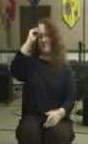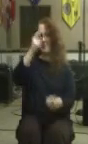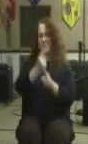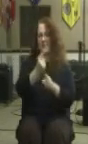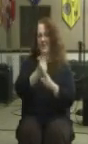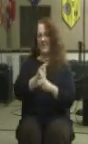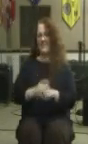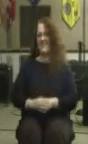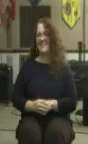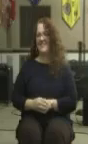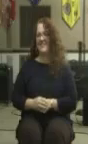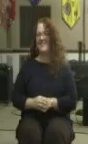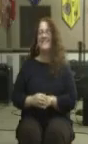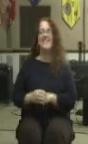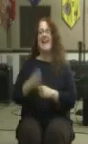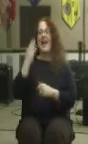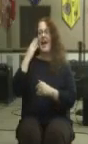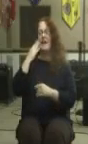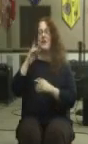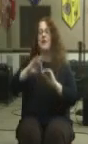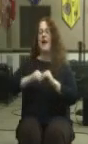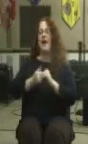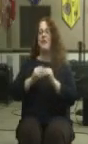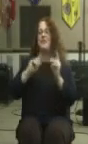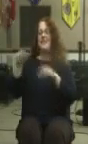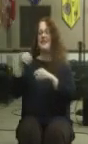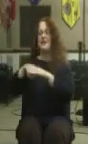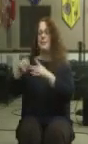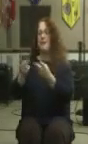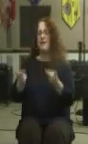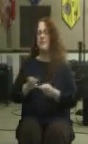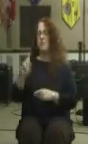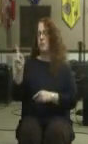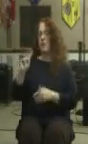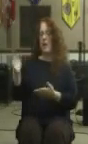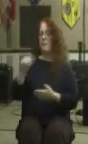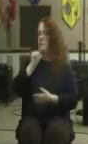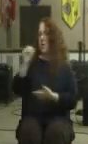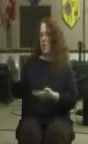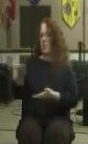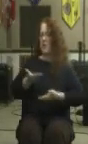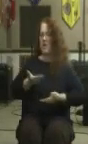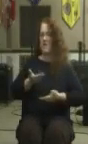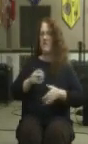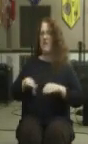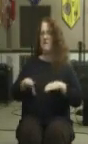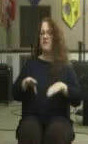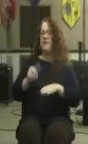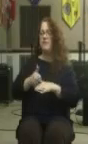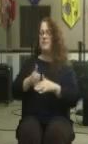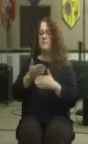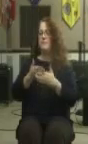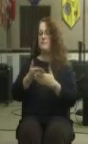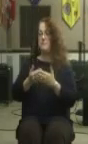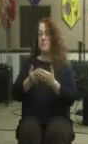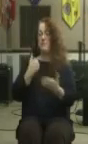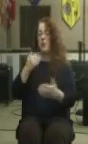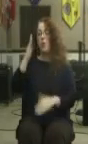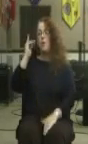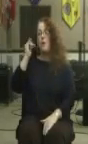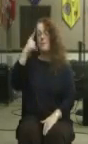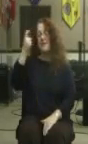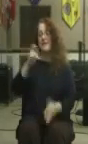Hey, I know how to get into places where I'm not supposed to be welcomed. I know how to do it. I've done it